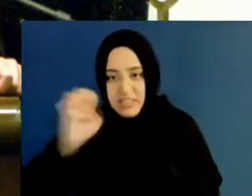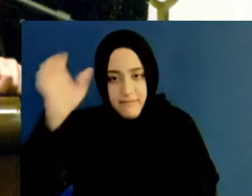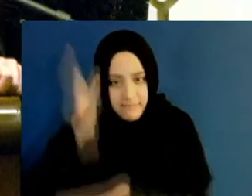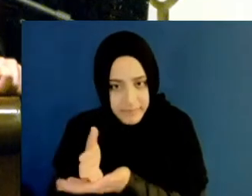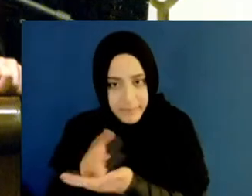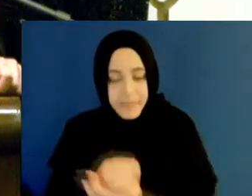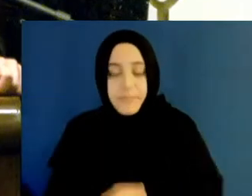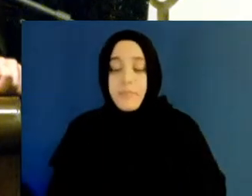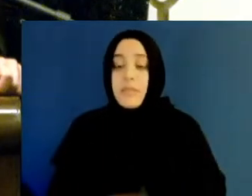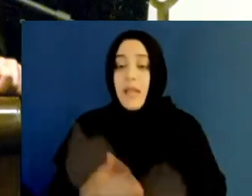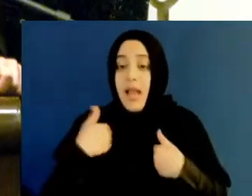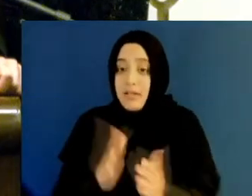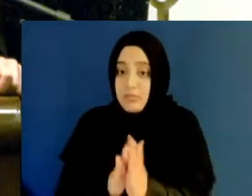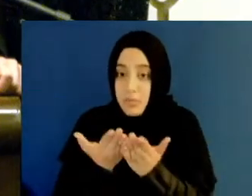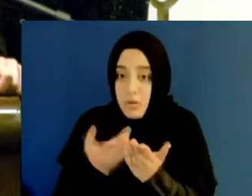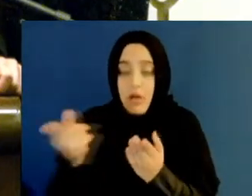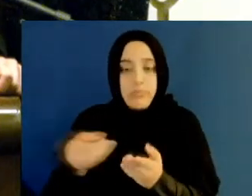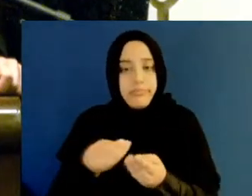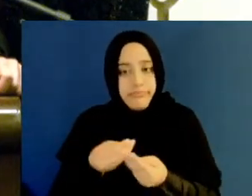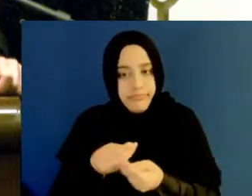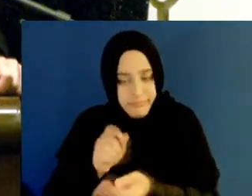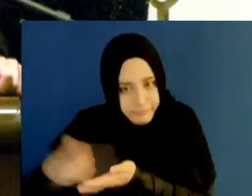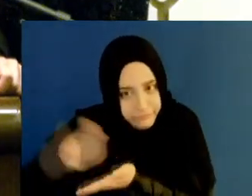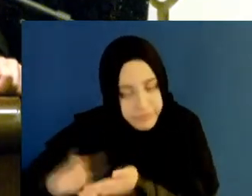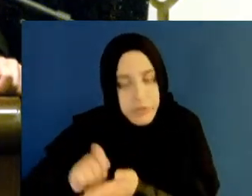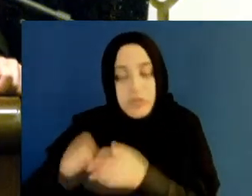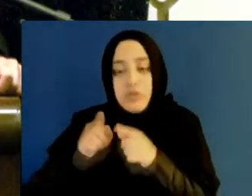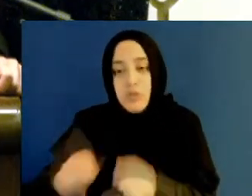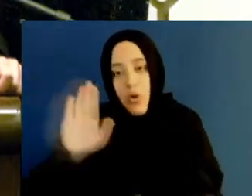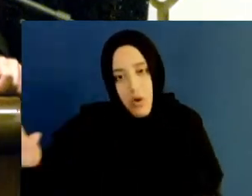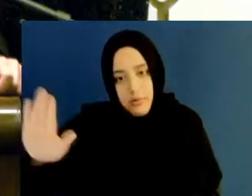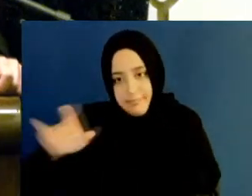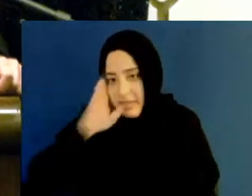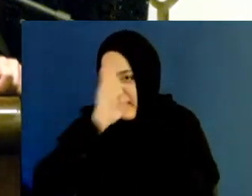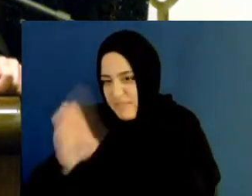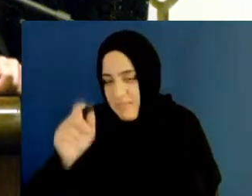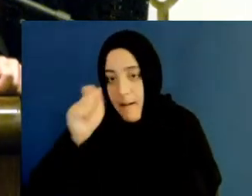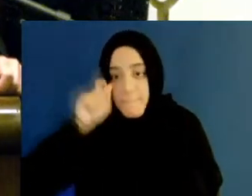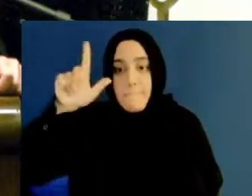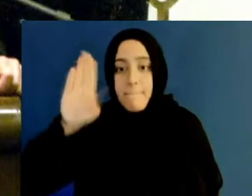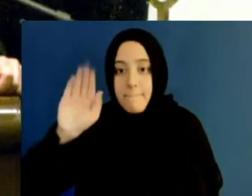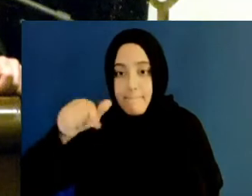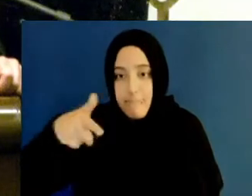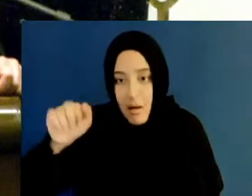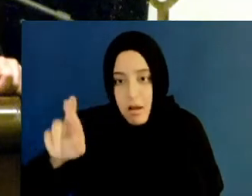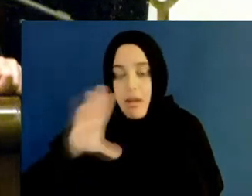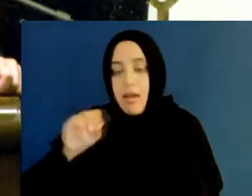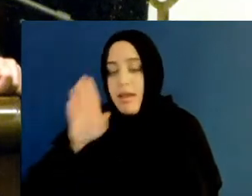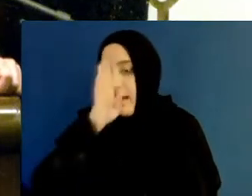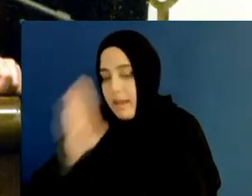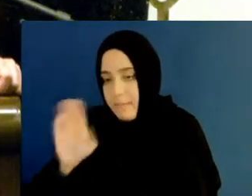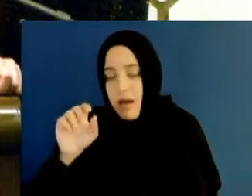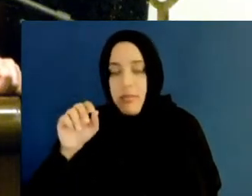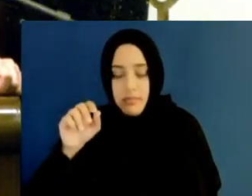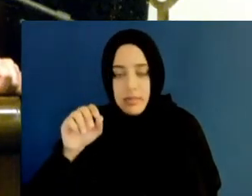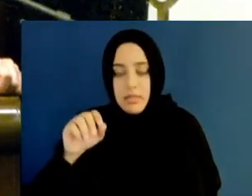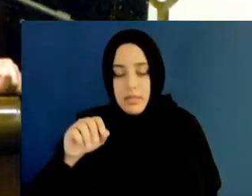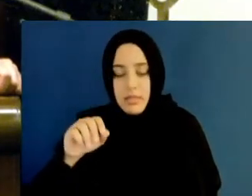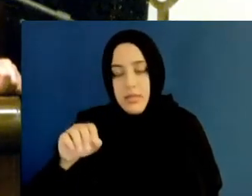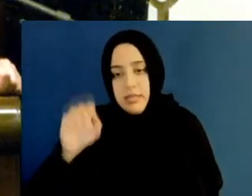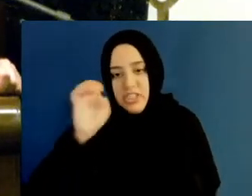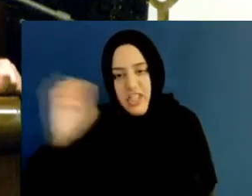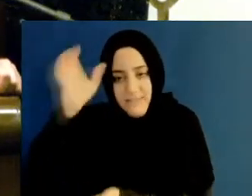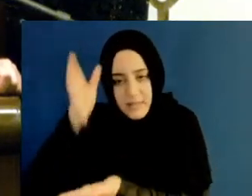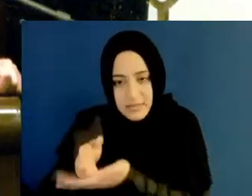al-Baqir and the time of Imam al-Sadiq, where he listed down the name of the shuhadas and the role of those who